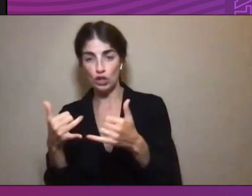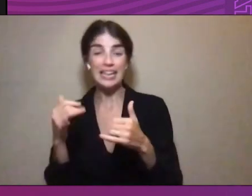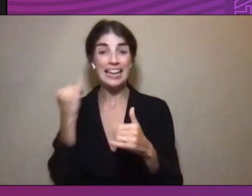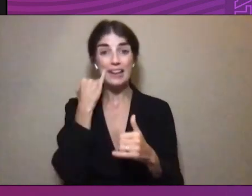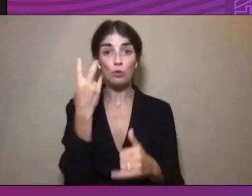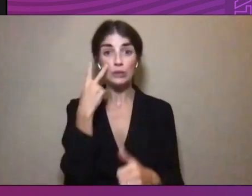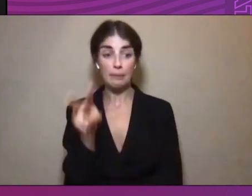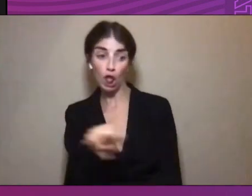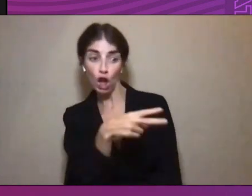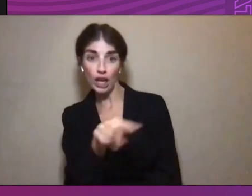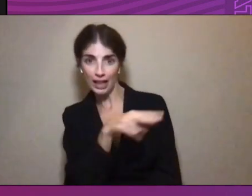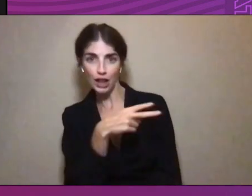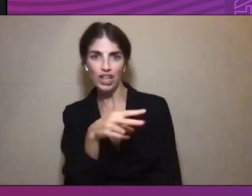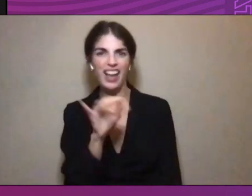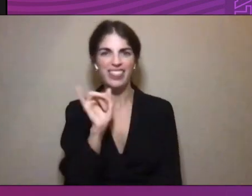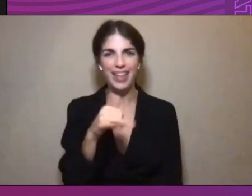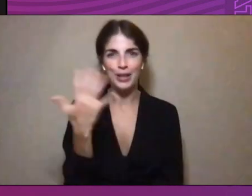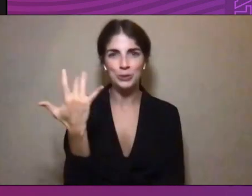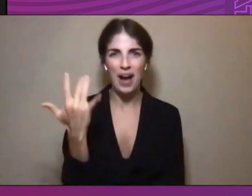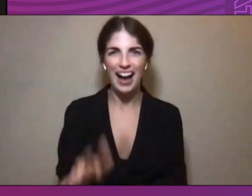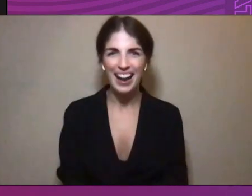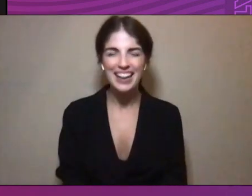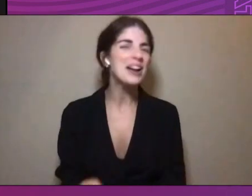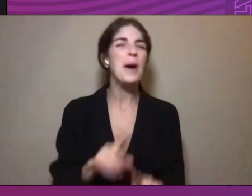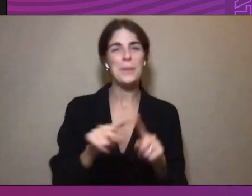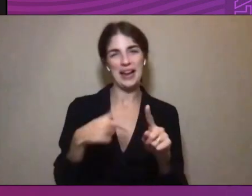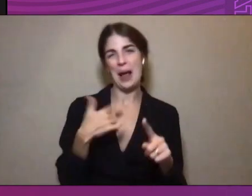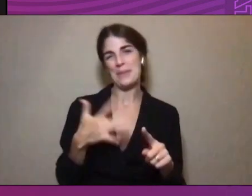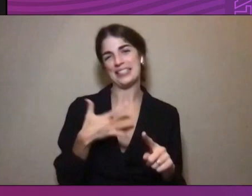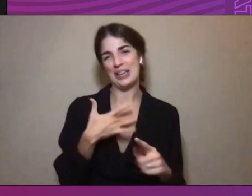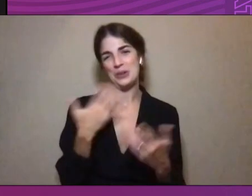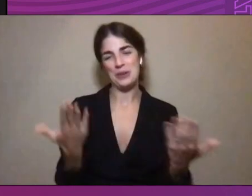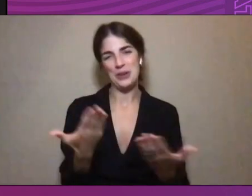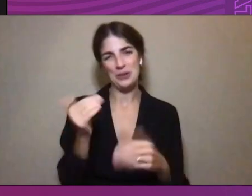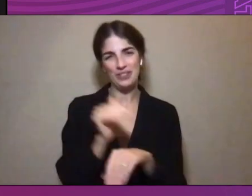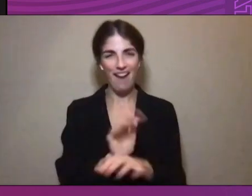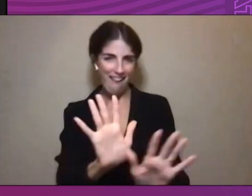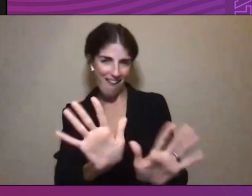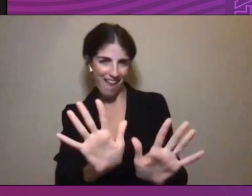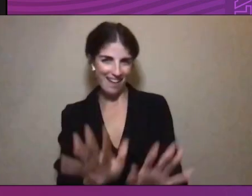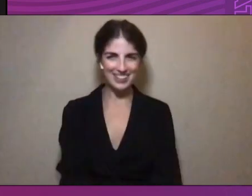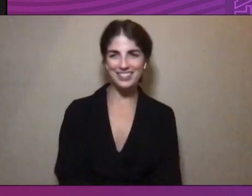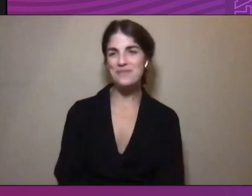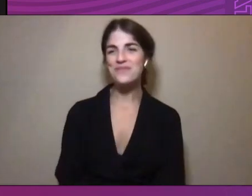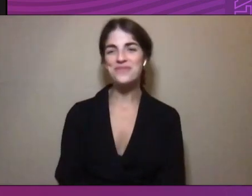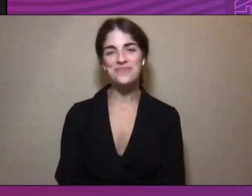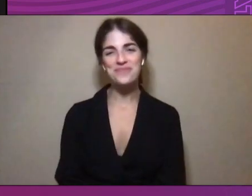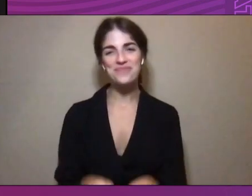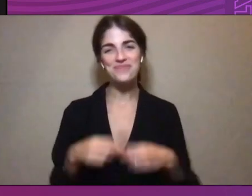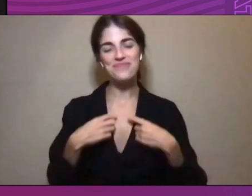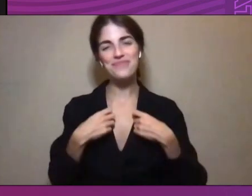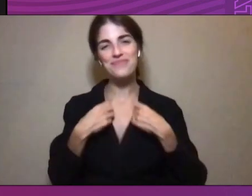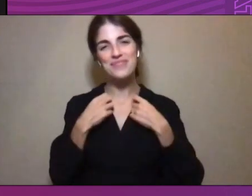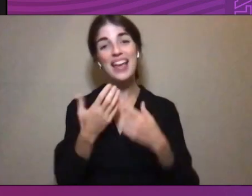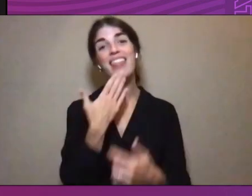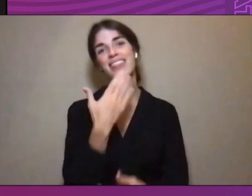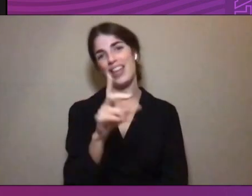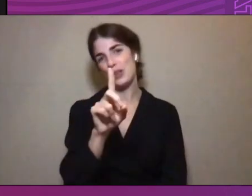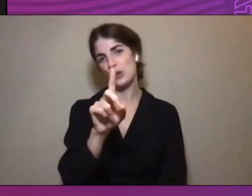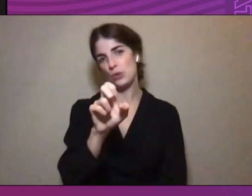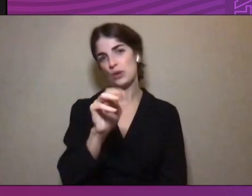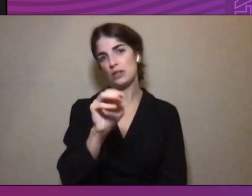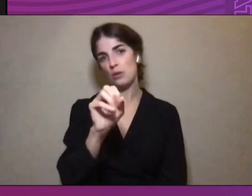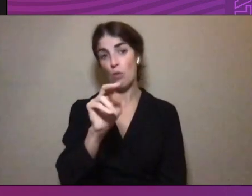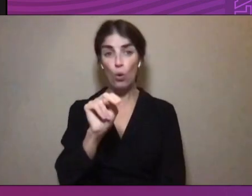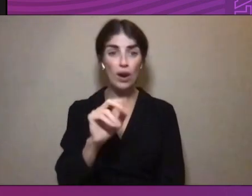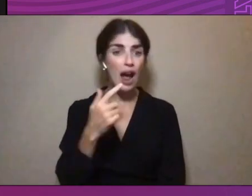my section. But I'm excited to be here with everybody. Hey. Thank you, Damone. I would pass it along to